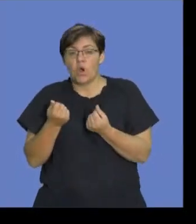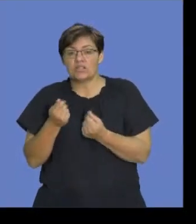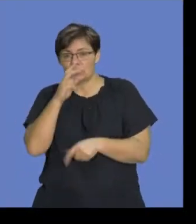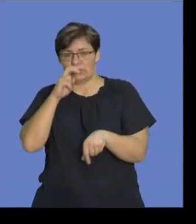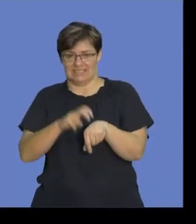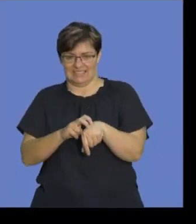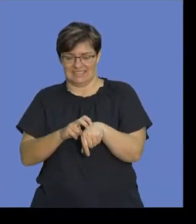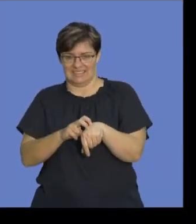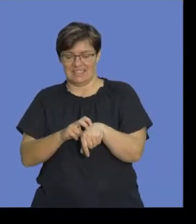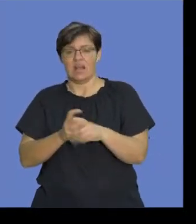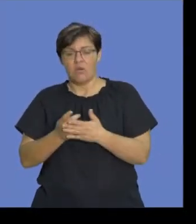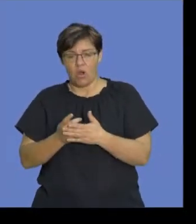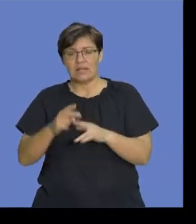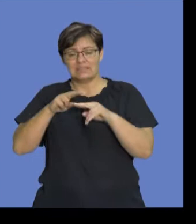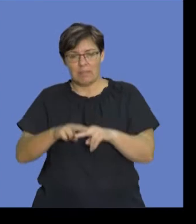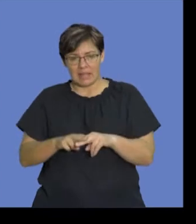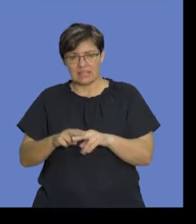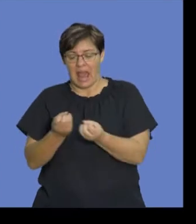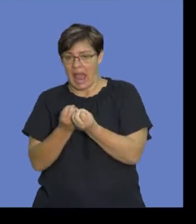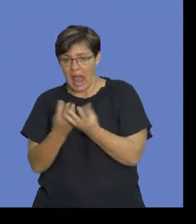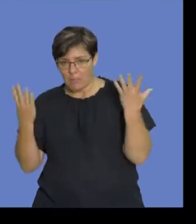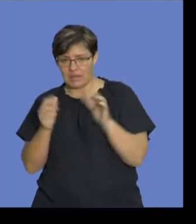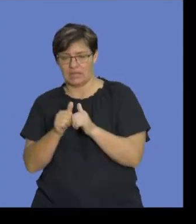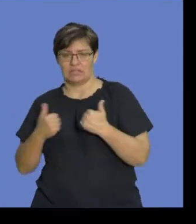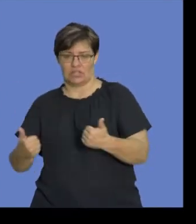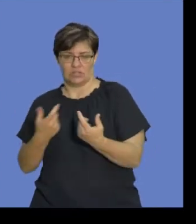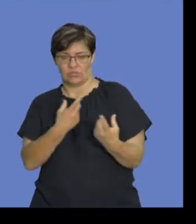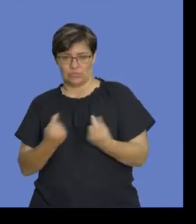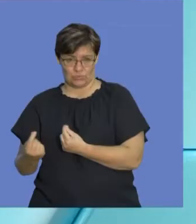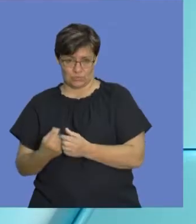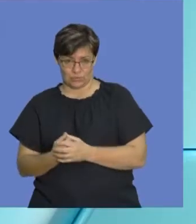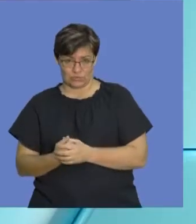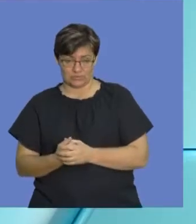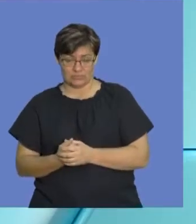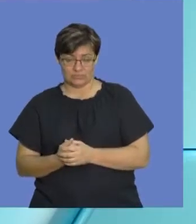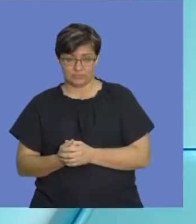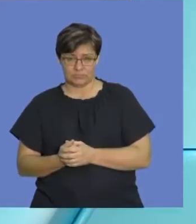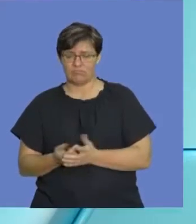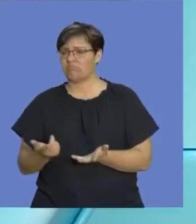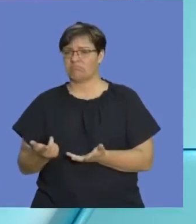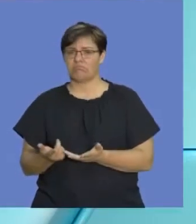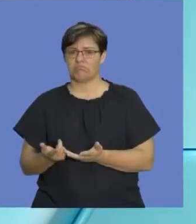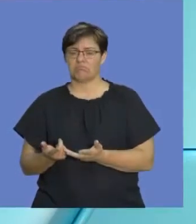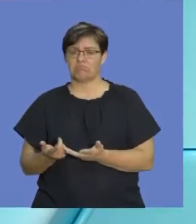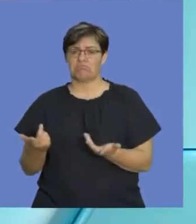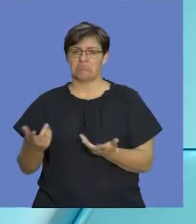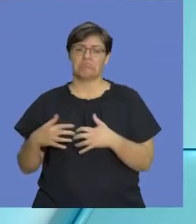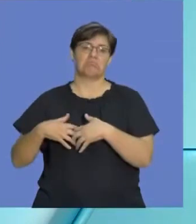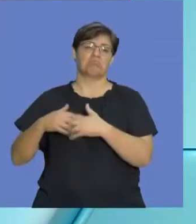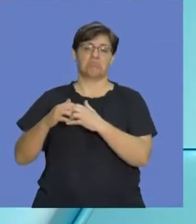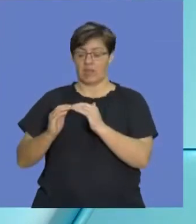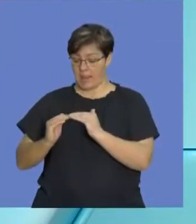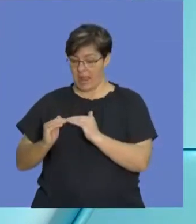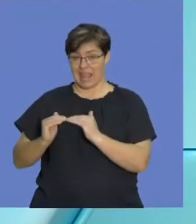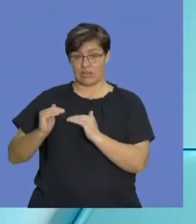that vary with the level of production. In other words, if you as you increase